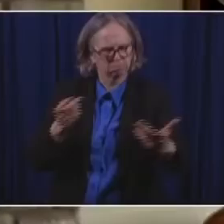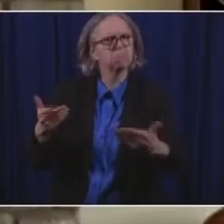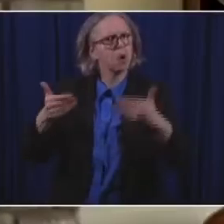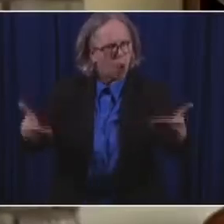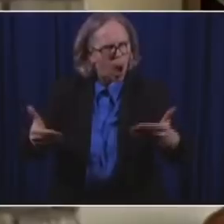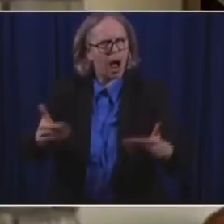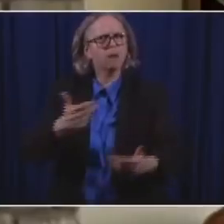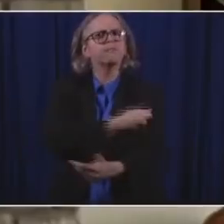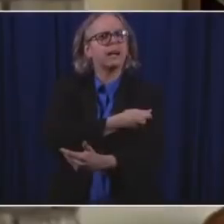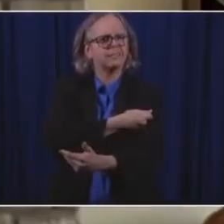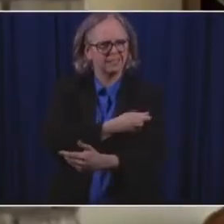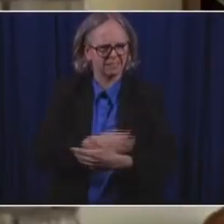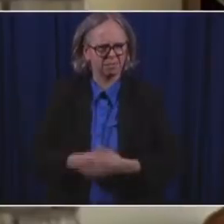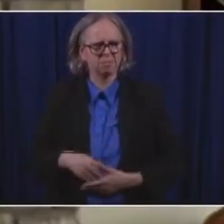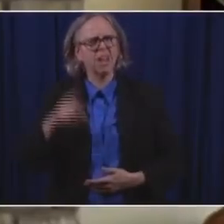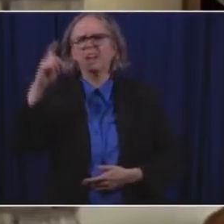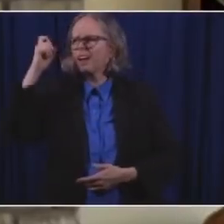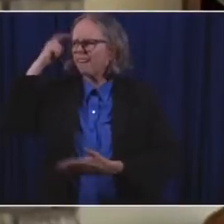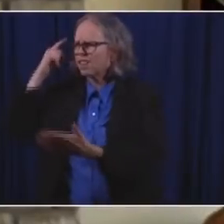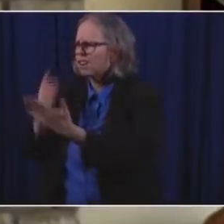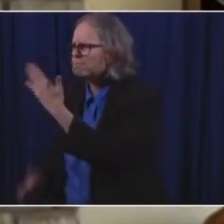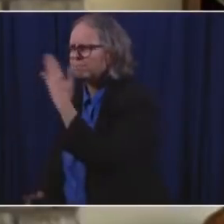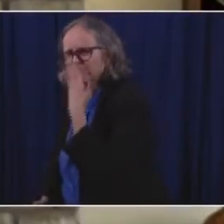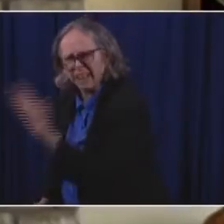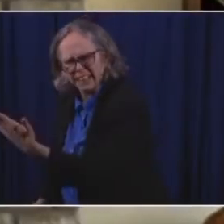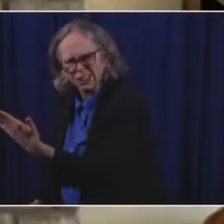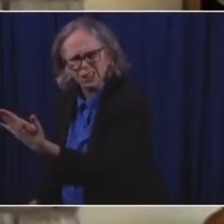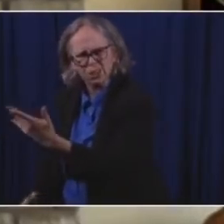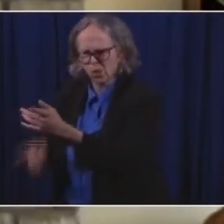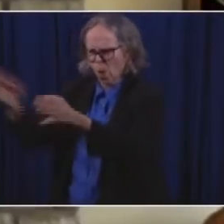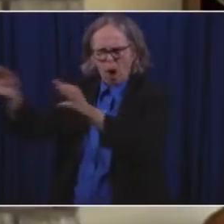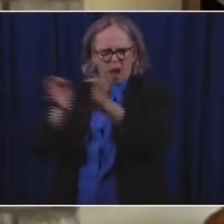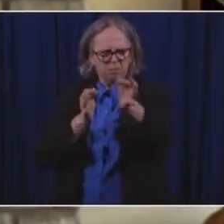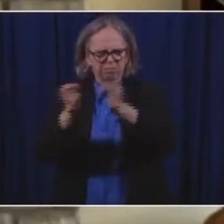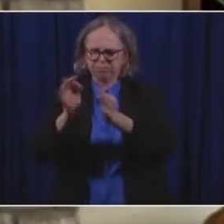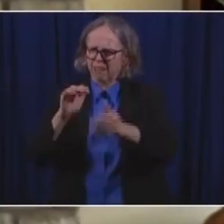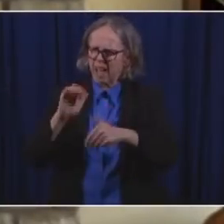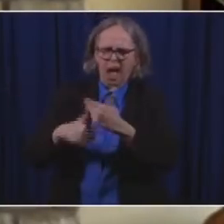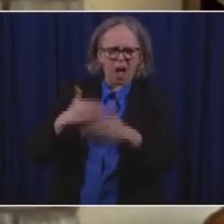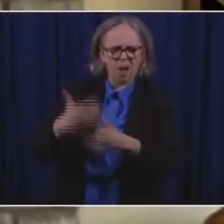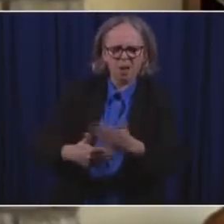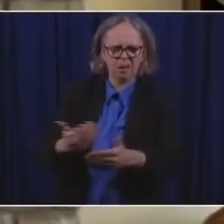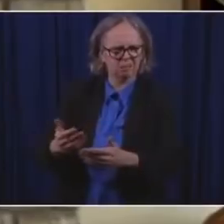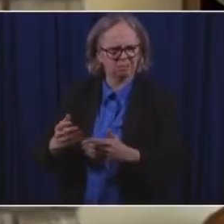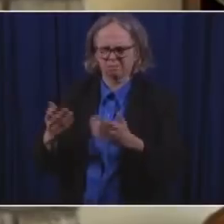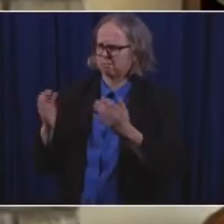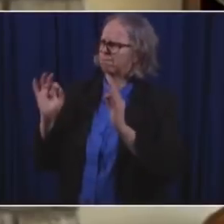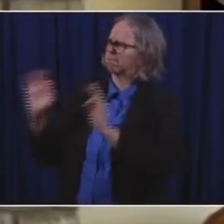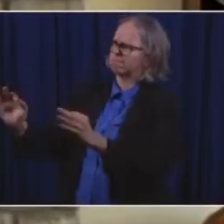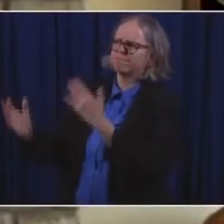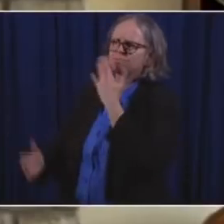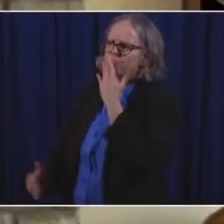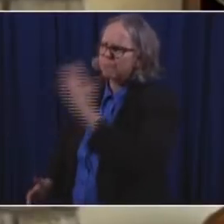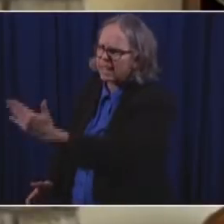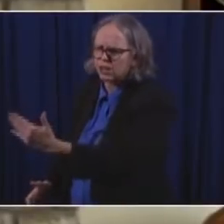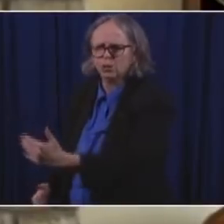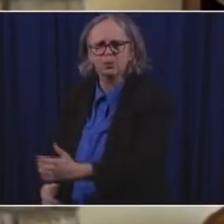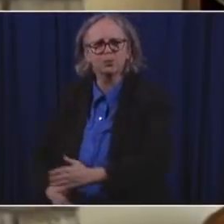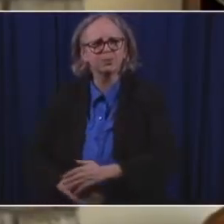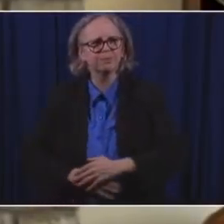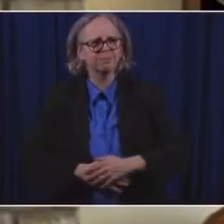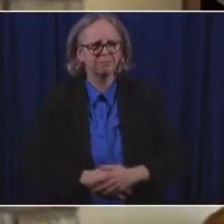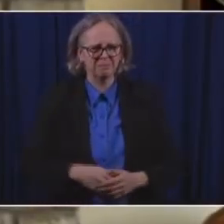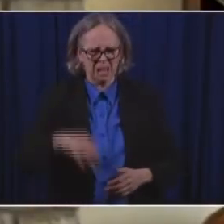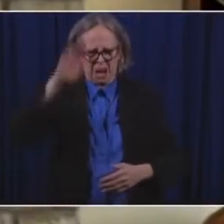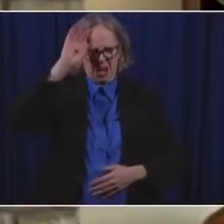Doctor, thank you very much for giving us a description of kind of how this process works. I know some people have